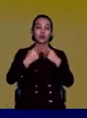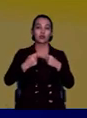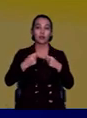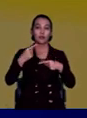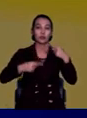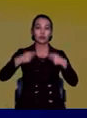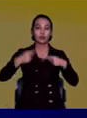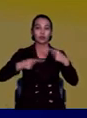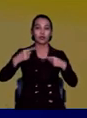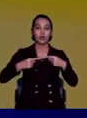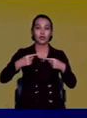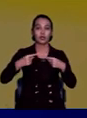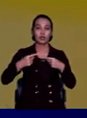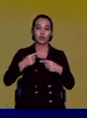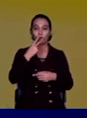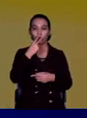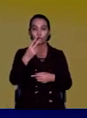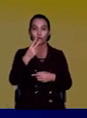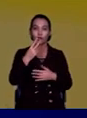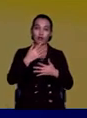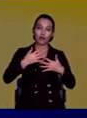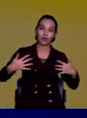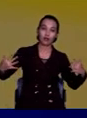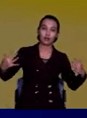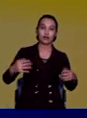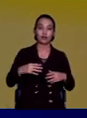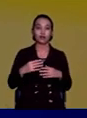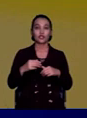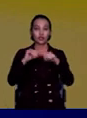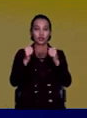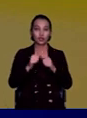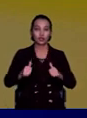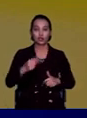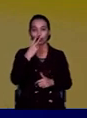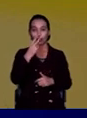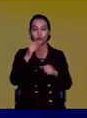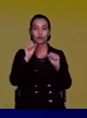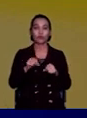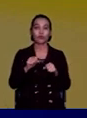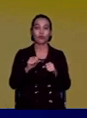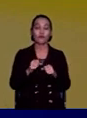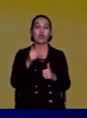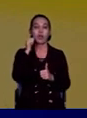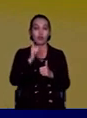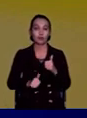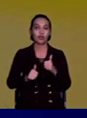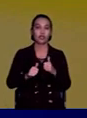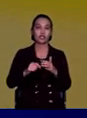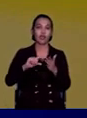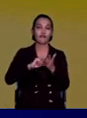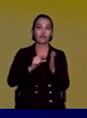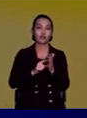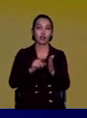bergan bo'lsangiz, turli xil shakllar berilgan va ular kvadratlar bilan ajratilgan. Bularning